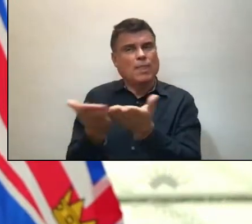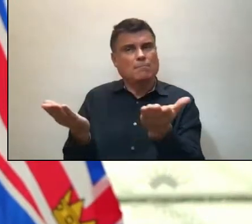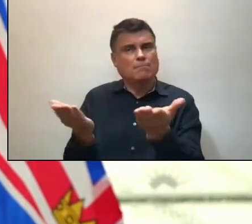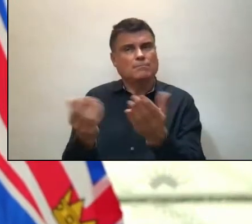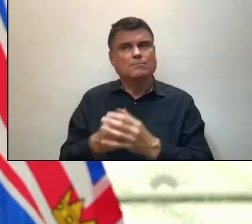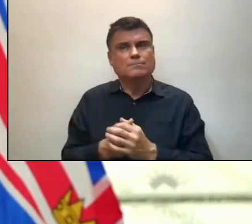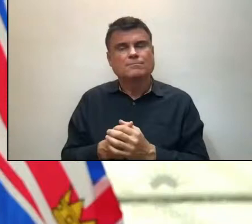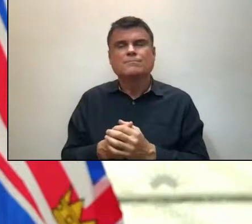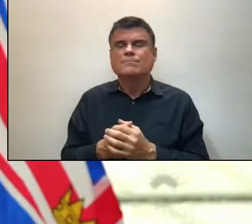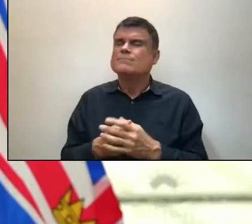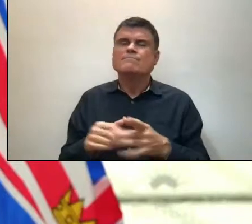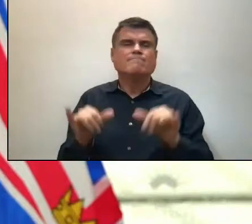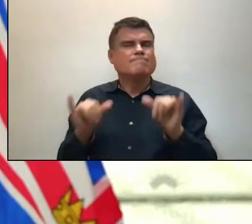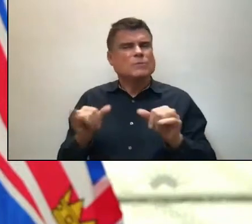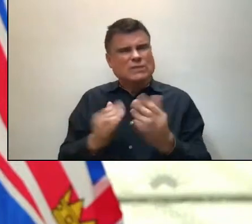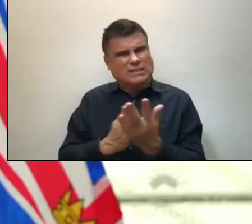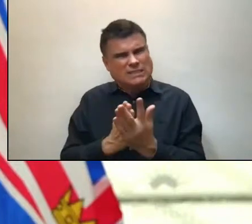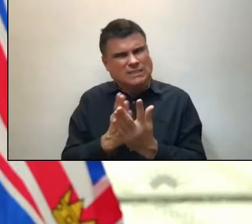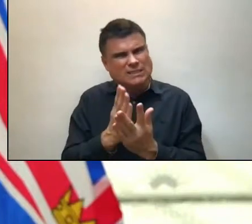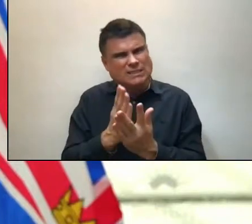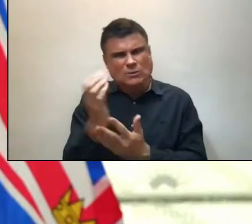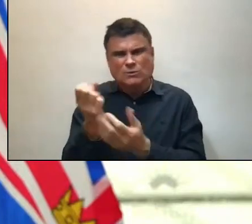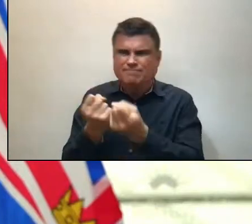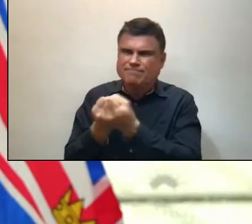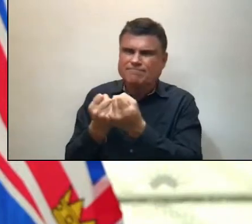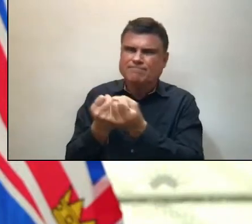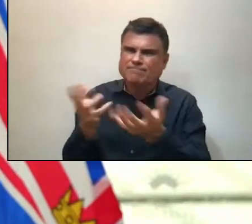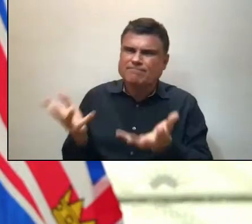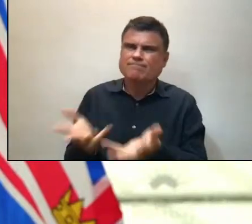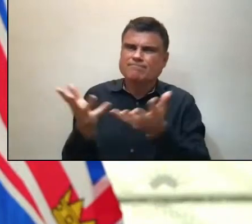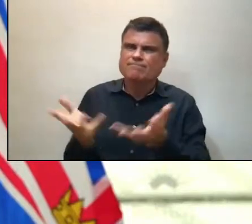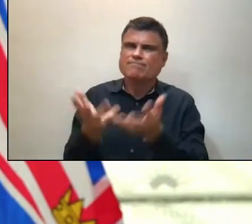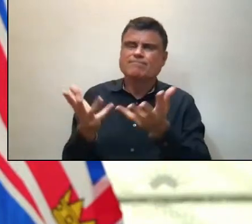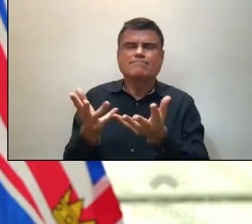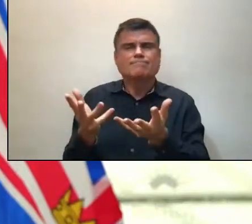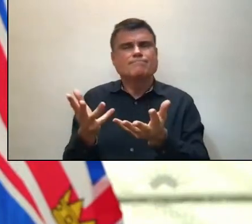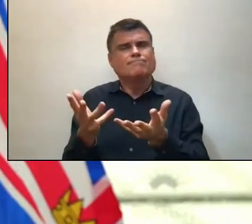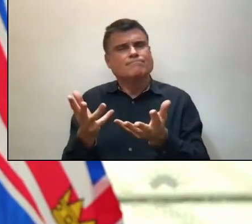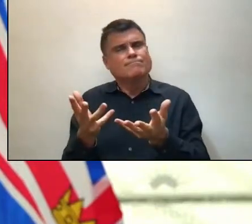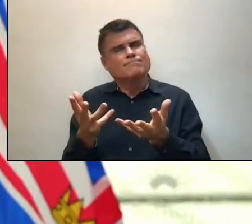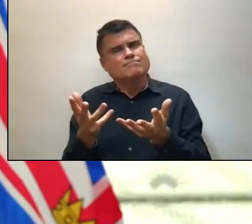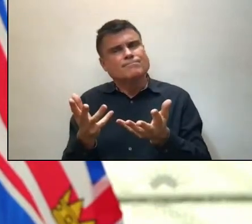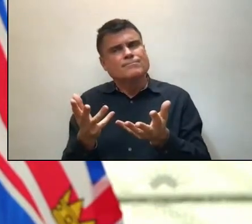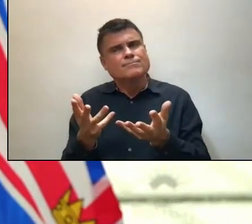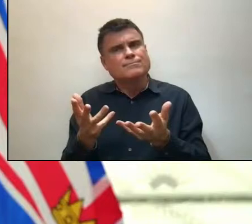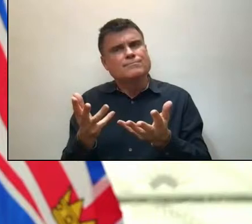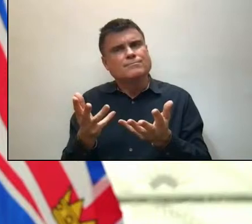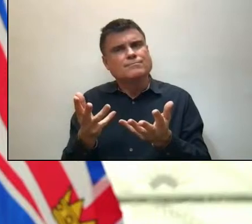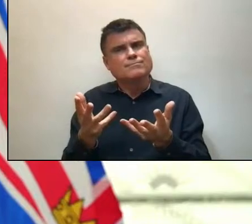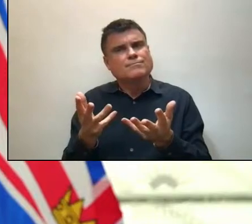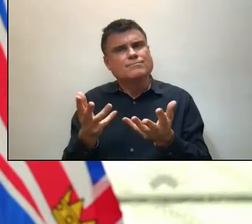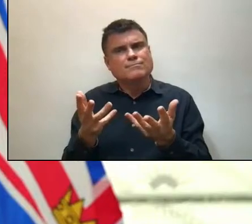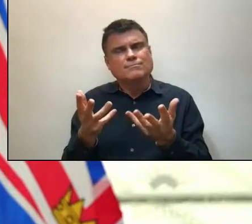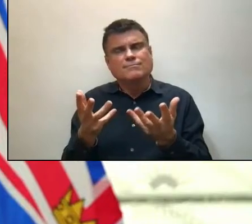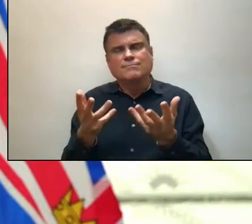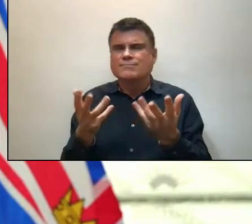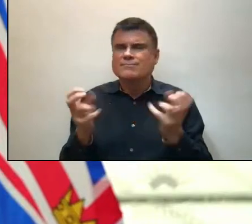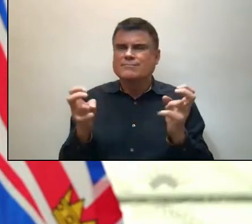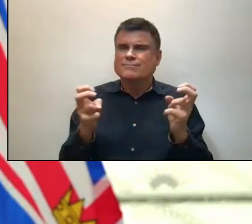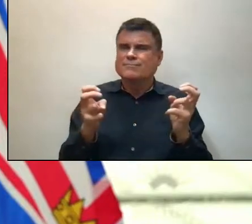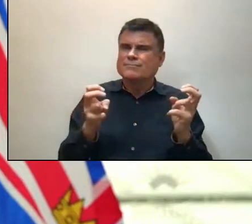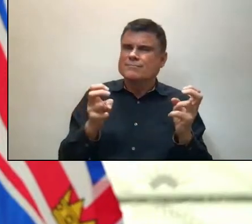been making, too slowly, unfortunately, for so many, since the toxic